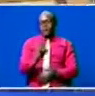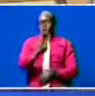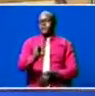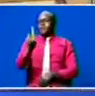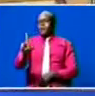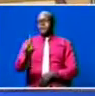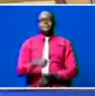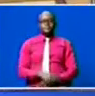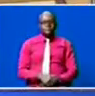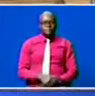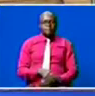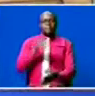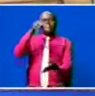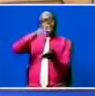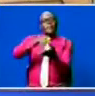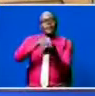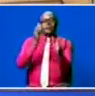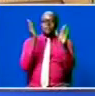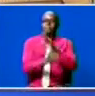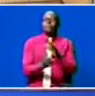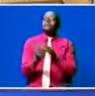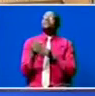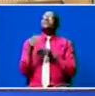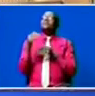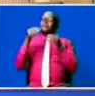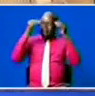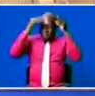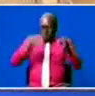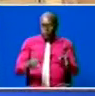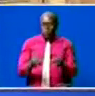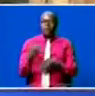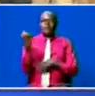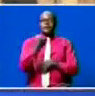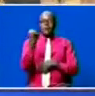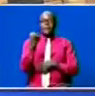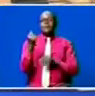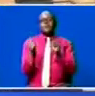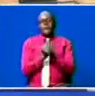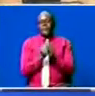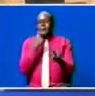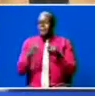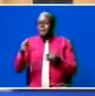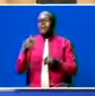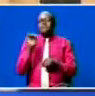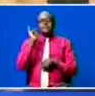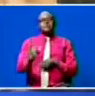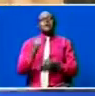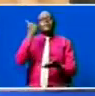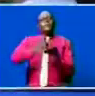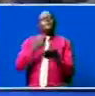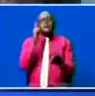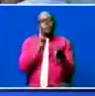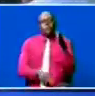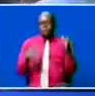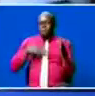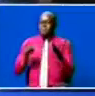Yes. The case filed by Sosioni is set for hearing on May 10th, but the empowered Secretary General has vowed not to vacate office, claiming those